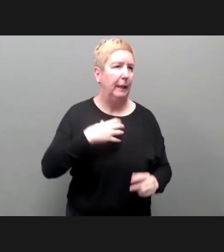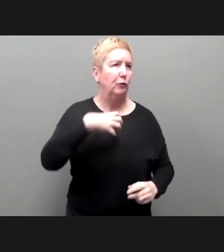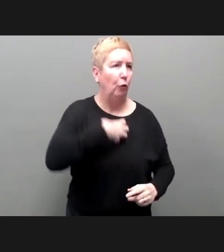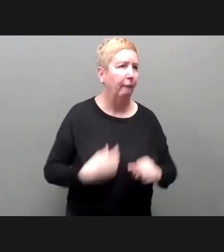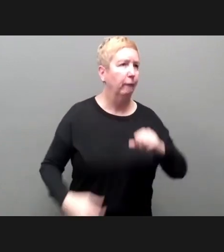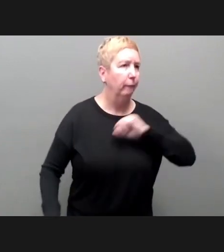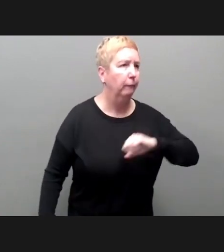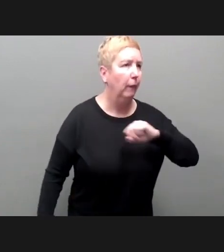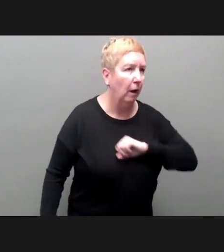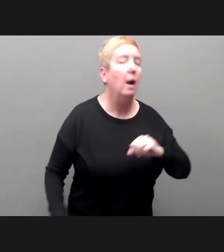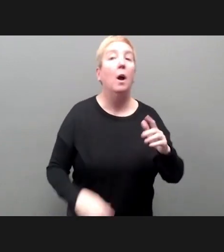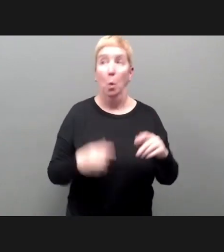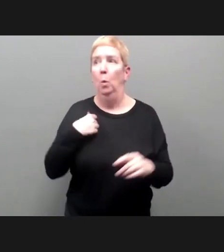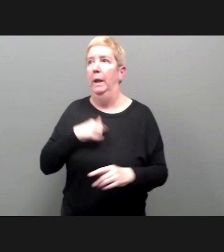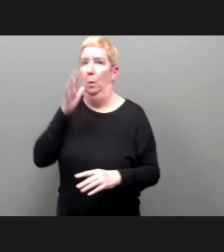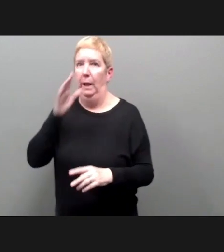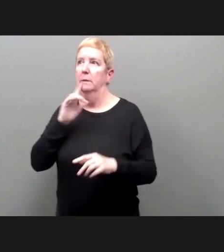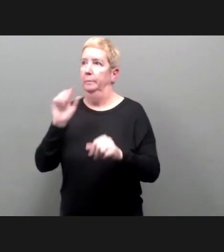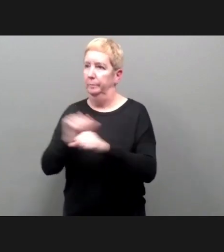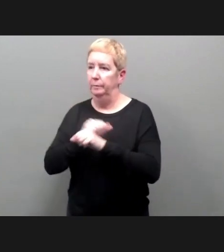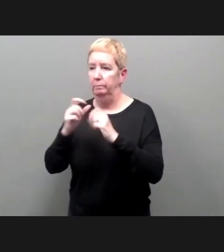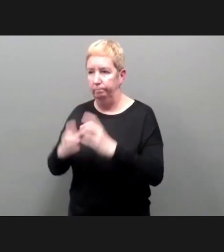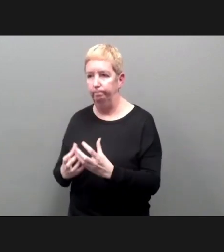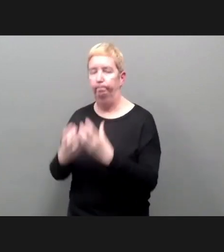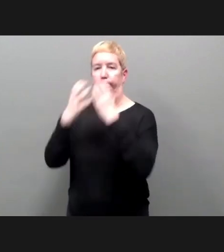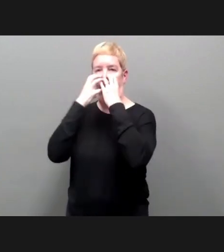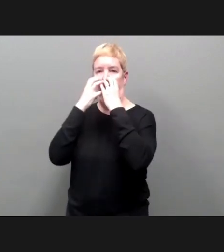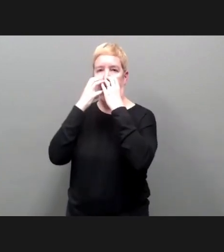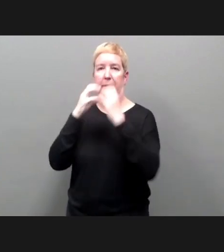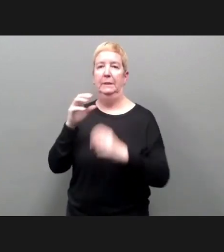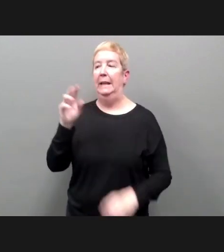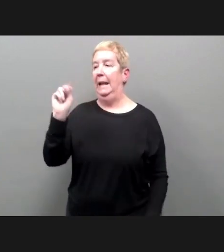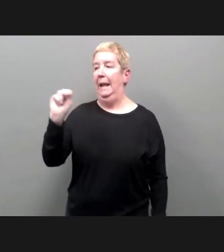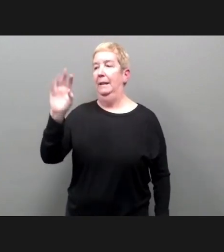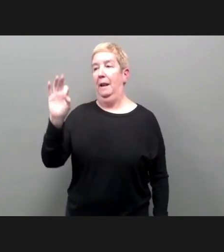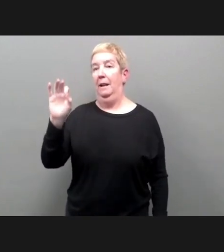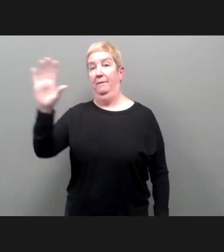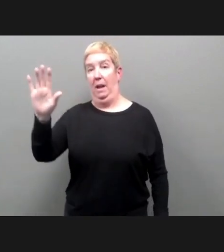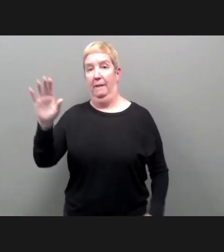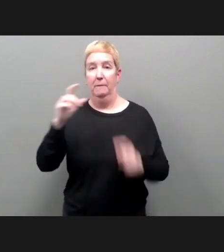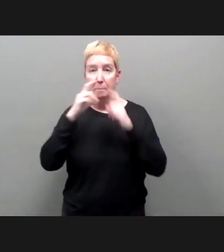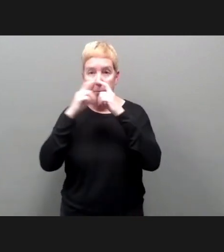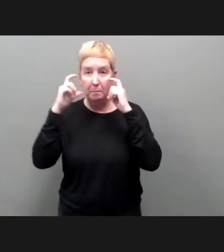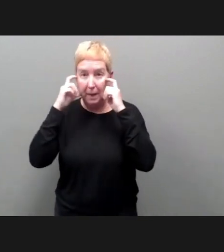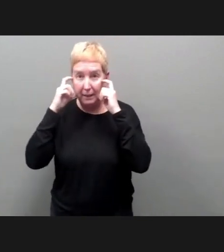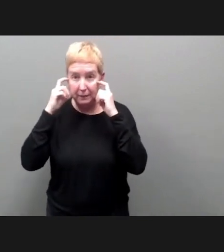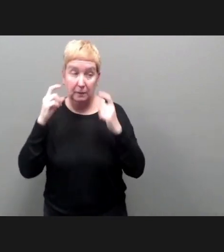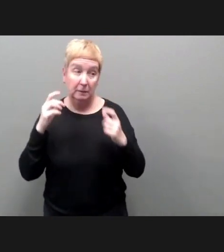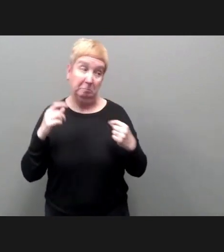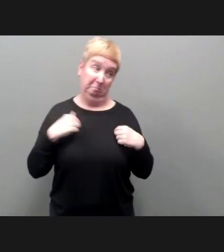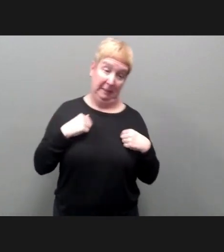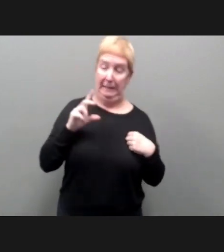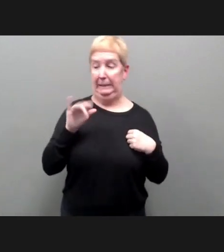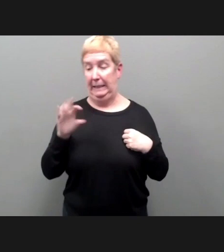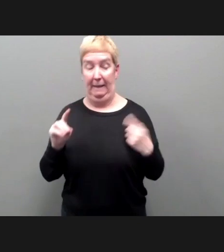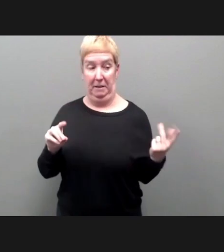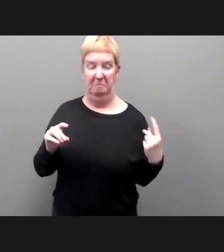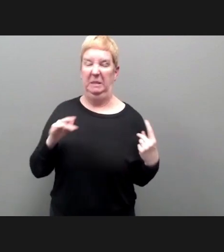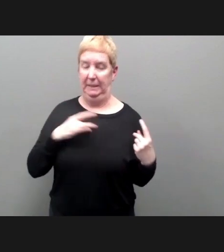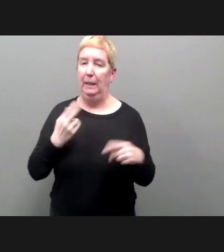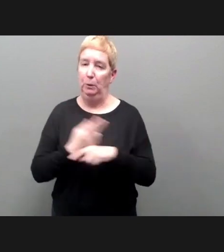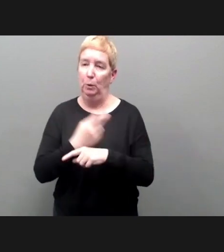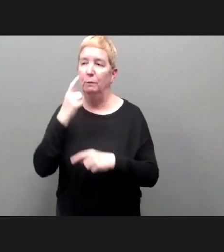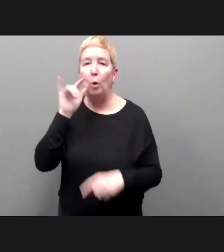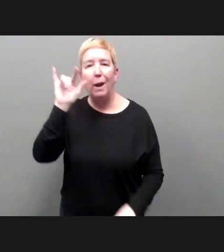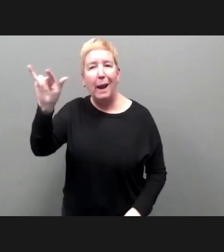N95 mask. Or David and I also use them when we're on a plane, because you just really can't social distance on a plane. So